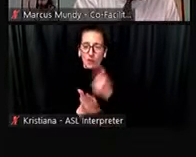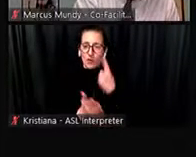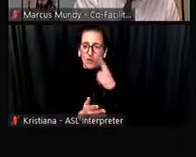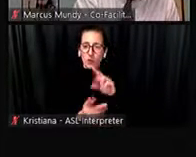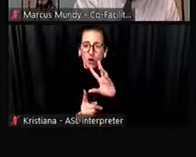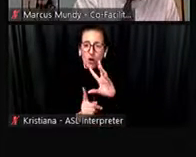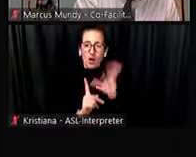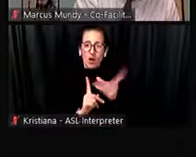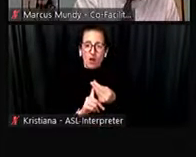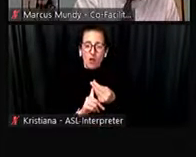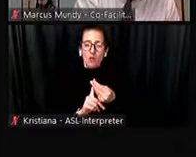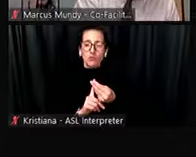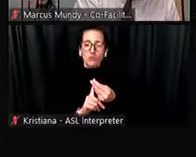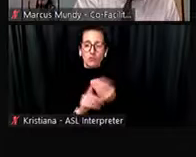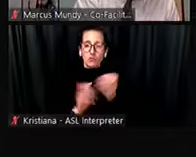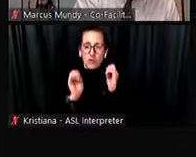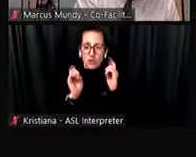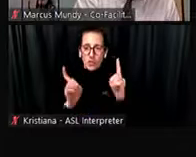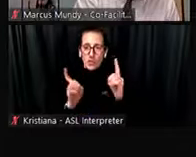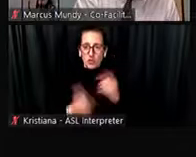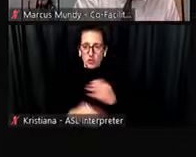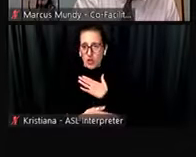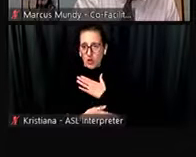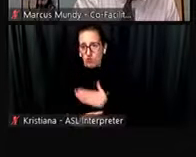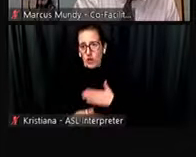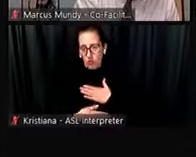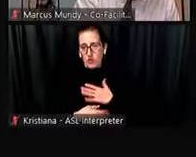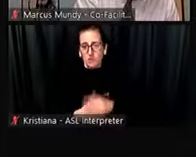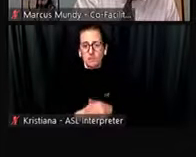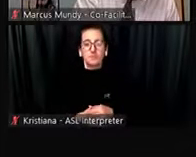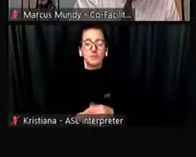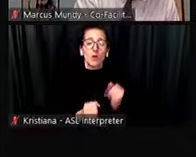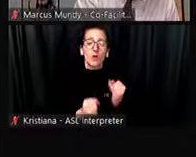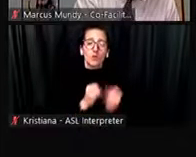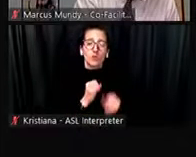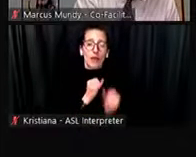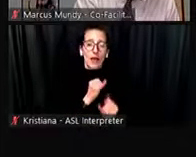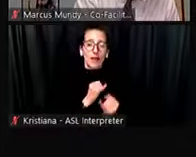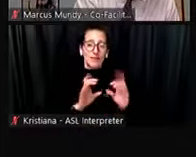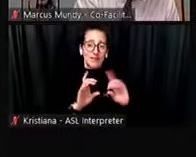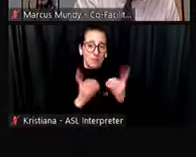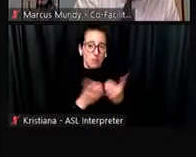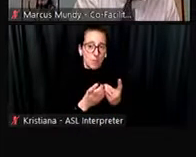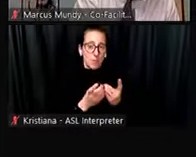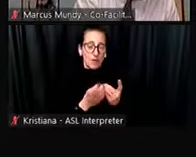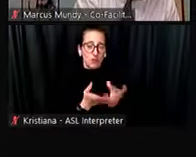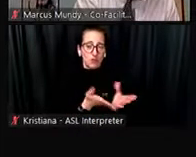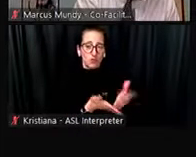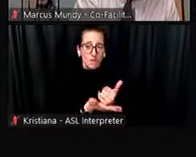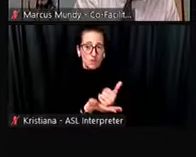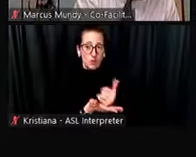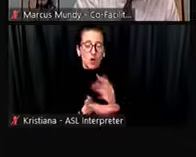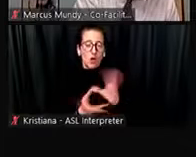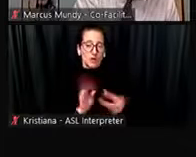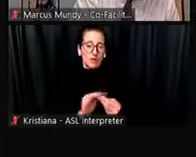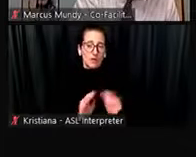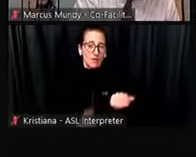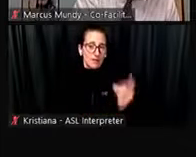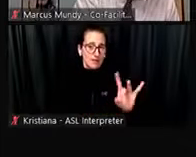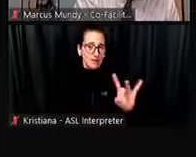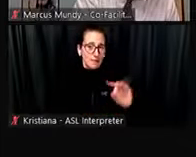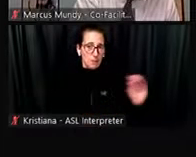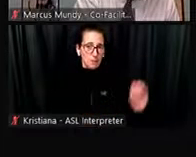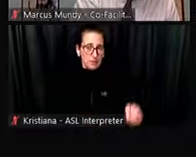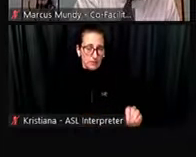area. And then last but not least, the departmental revenue is 18%, is 18% of